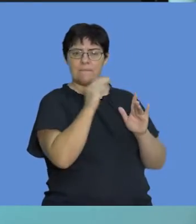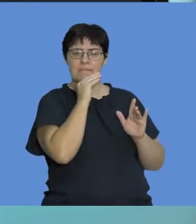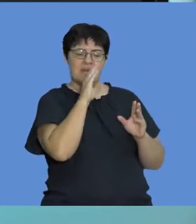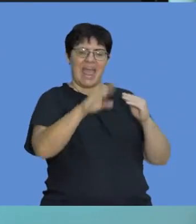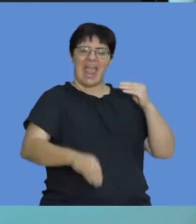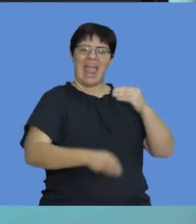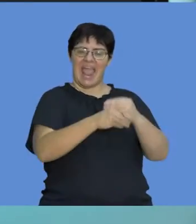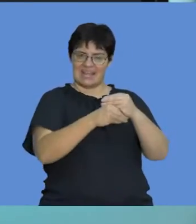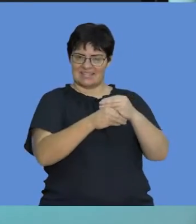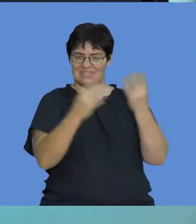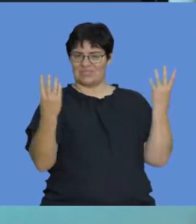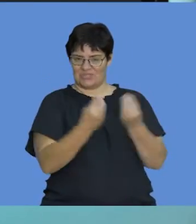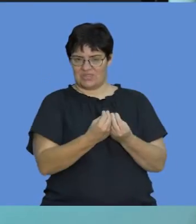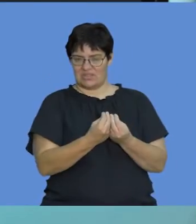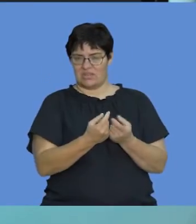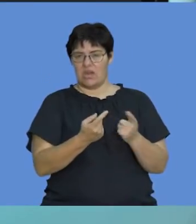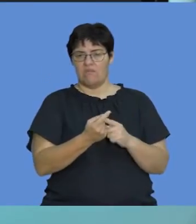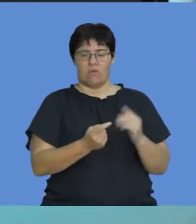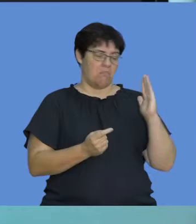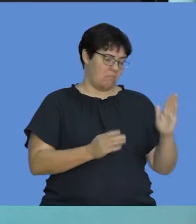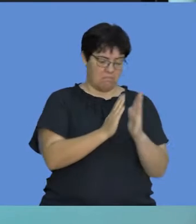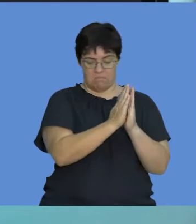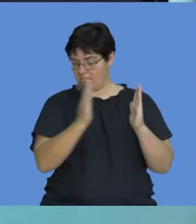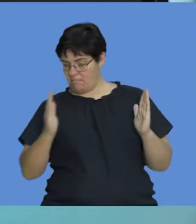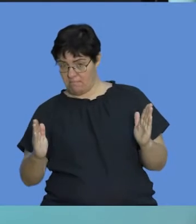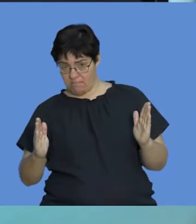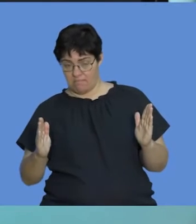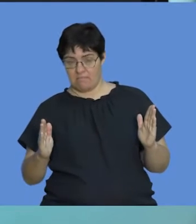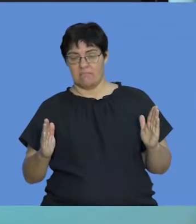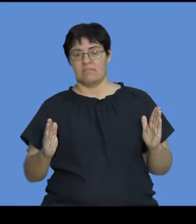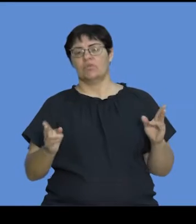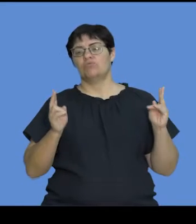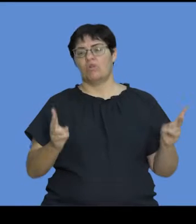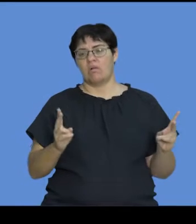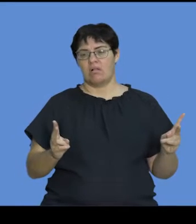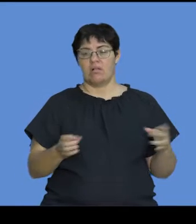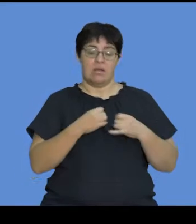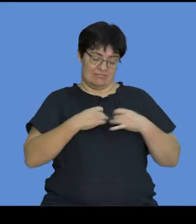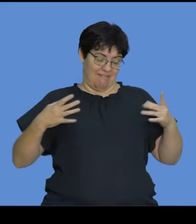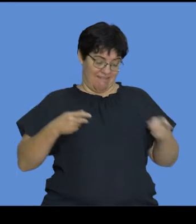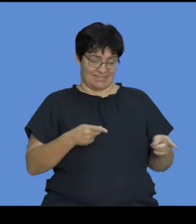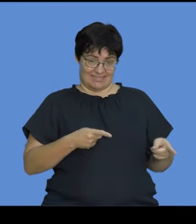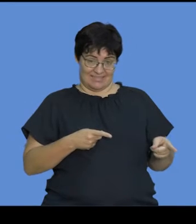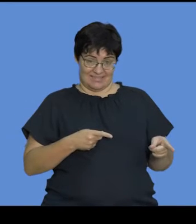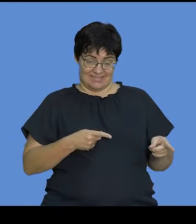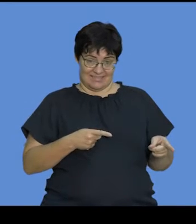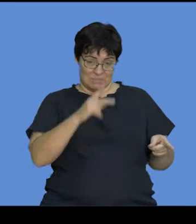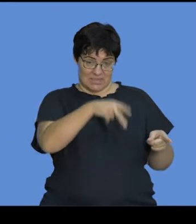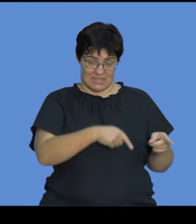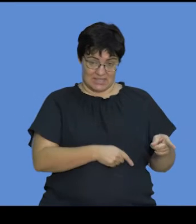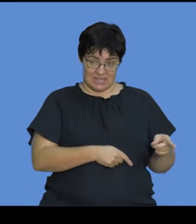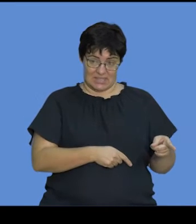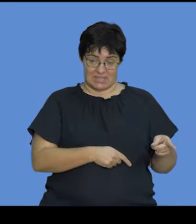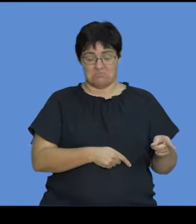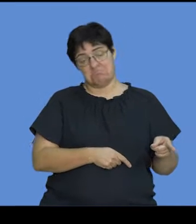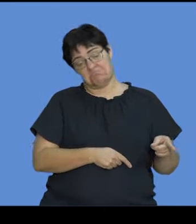vectors together, so you would go head to tail, and normally, so this is my initial momentum, okay, and